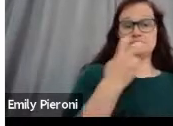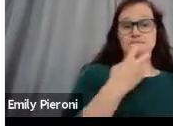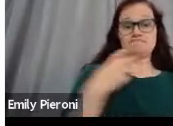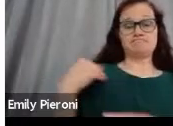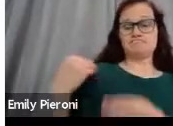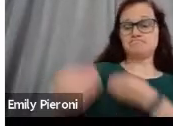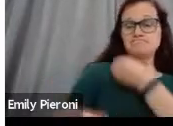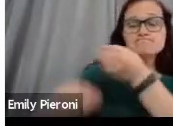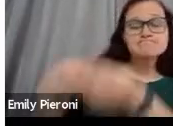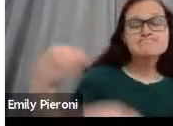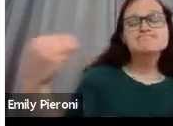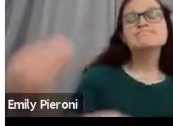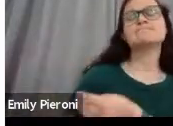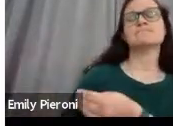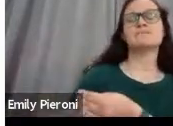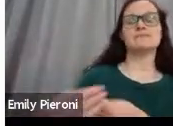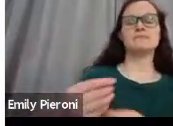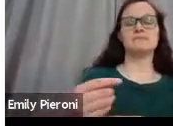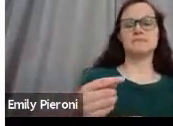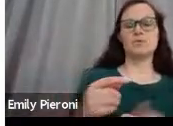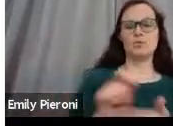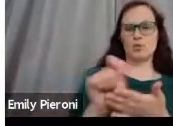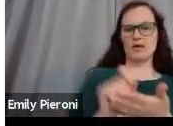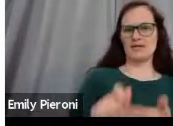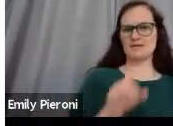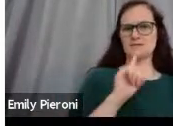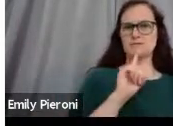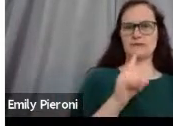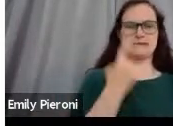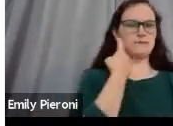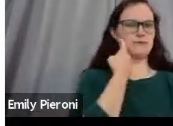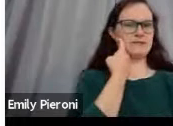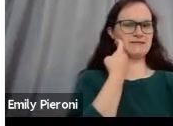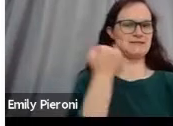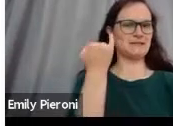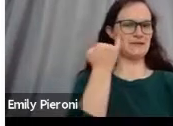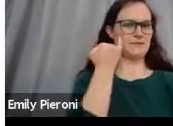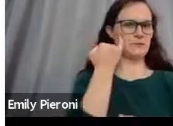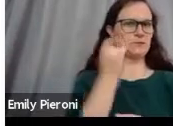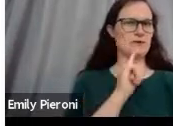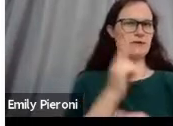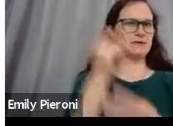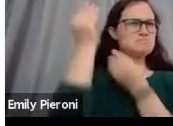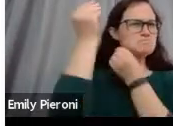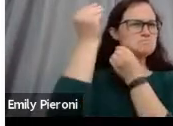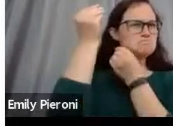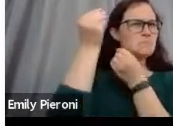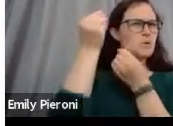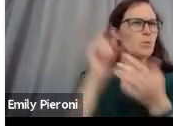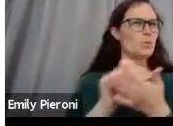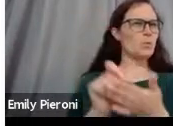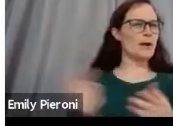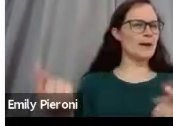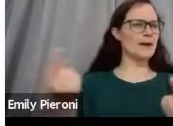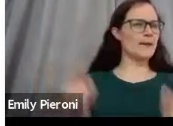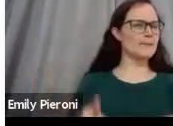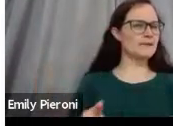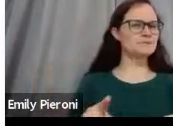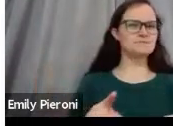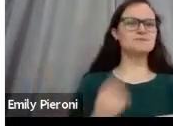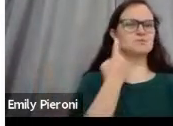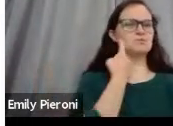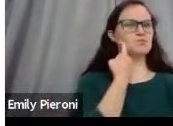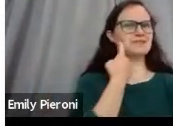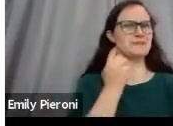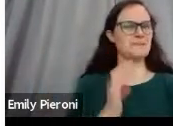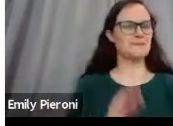out of. Writing is relatively recent, if you think about it. And the reason stories are so powerful